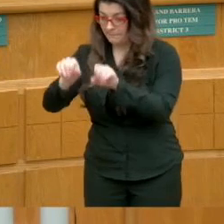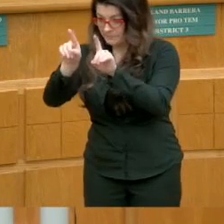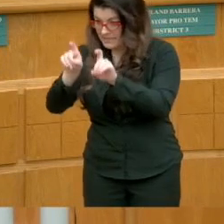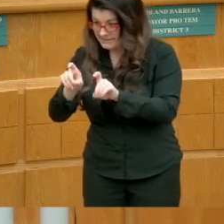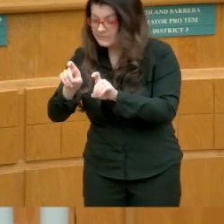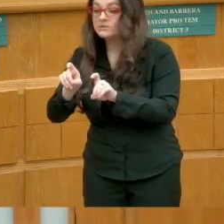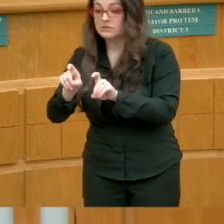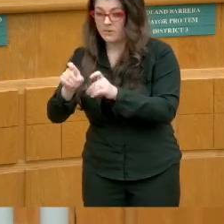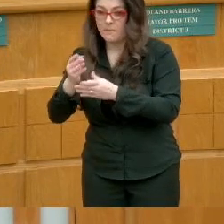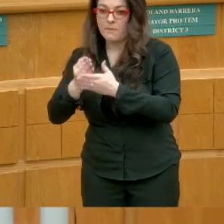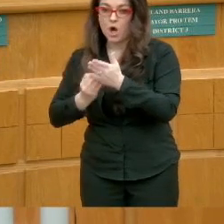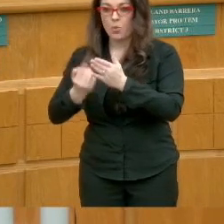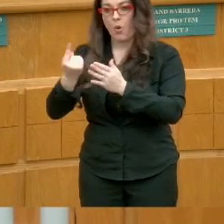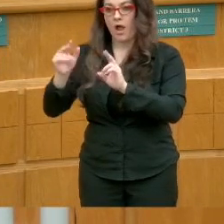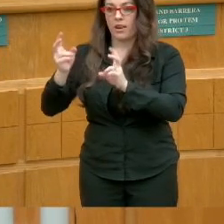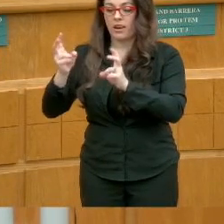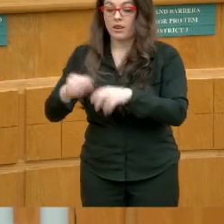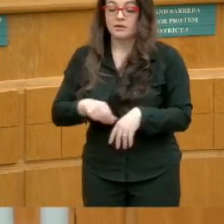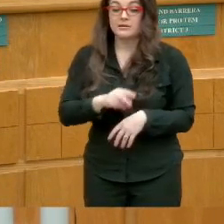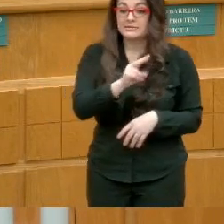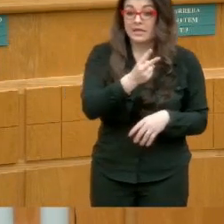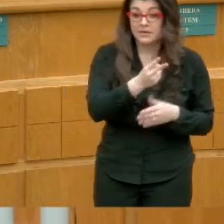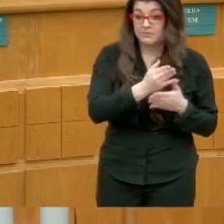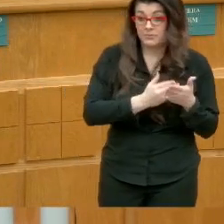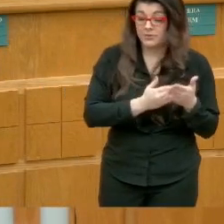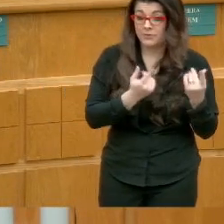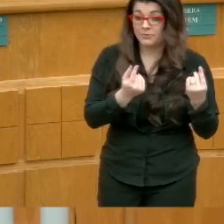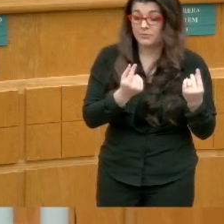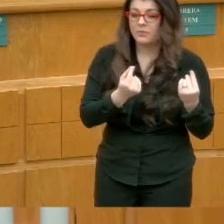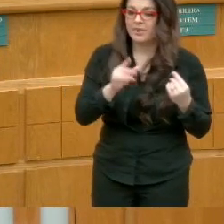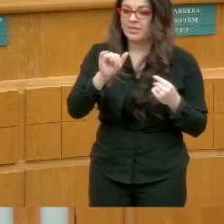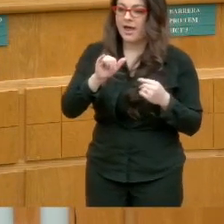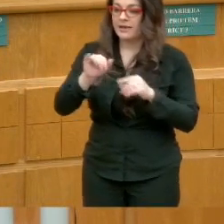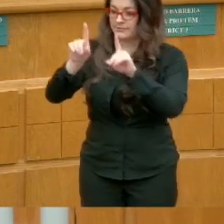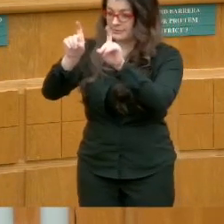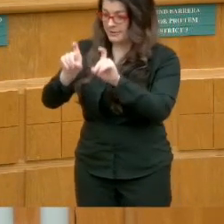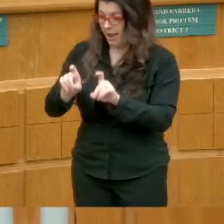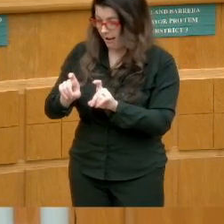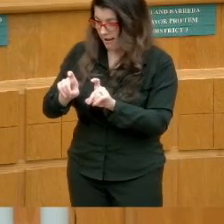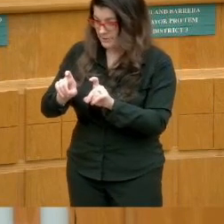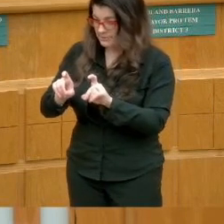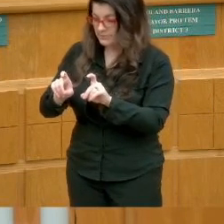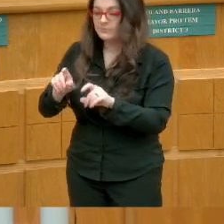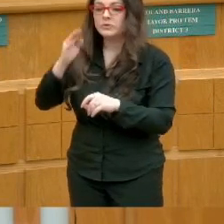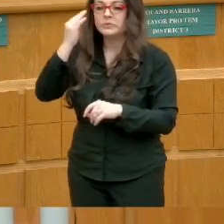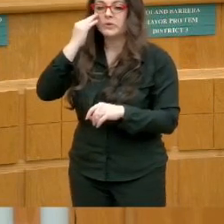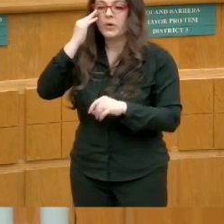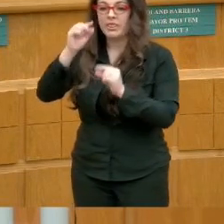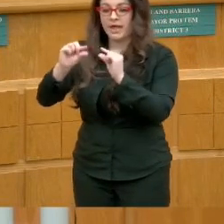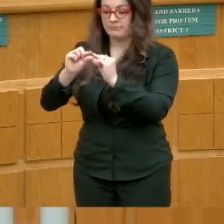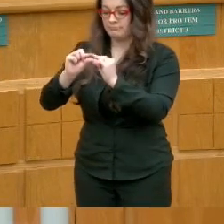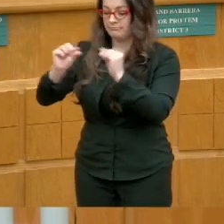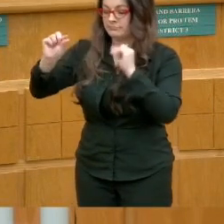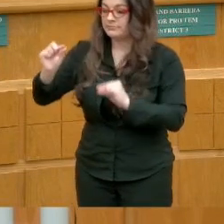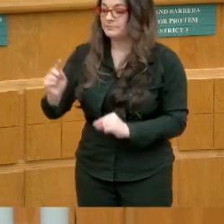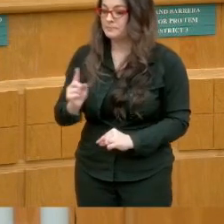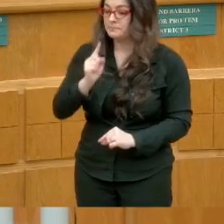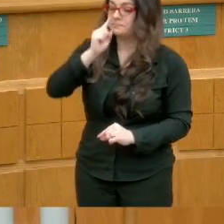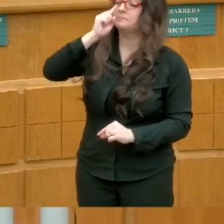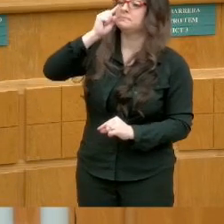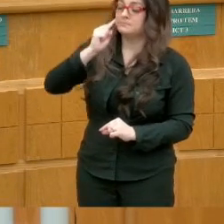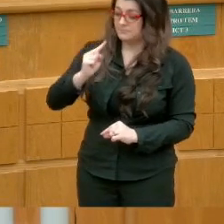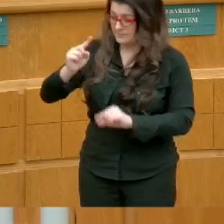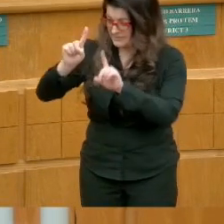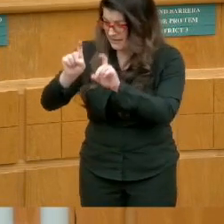the test. But the second part is to analyze the specimen, they call it, the swab that they take from the nasal passage, to test